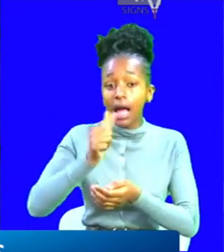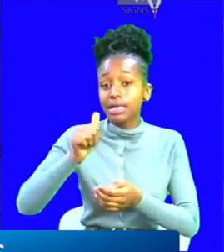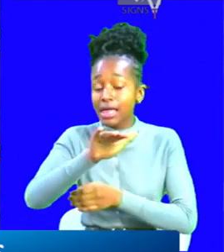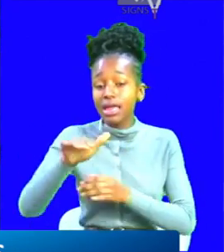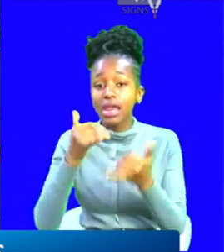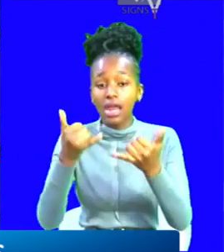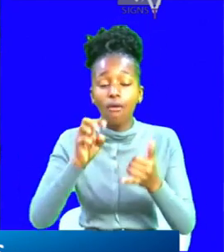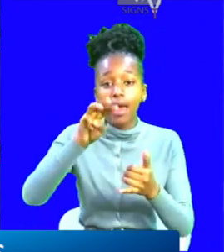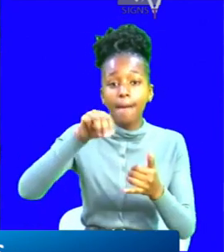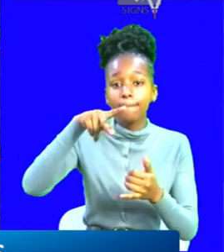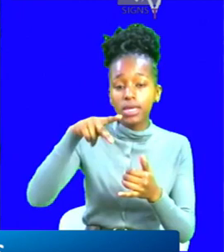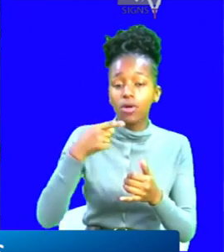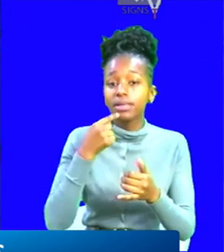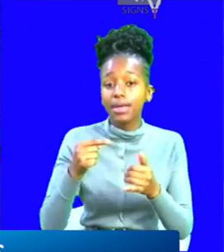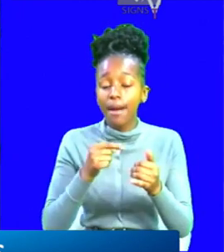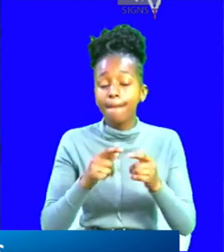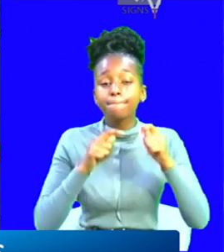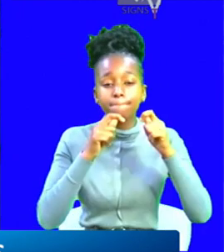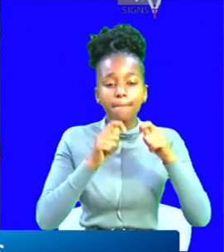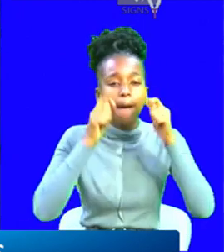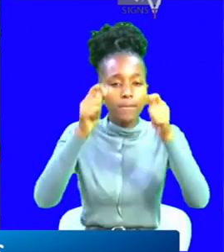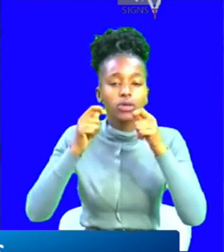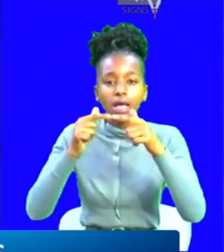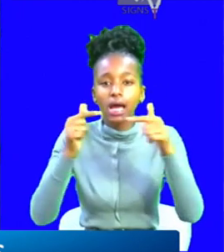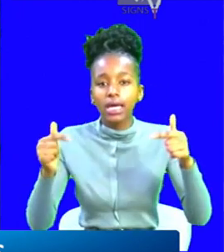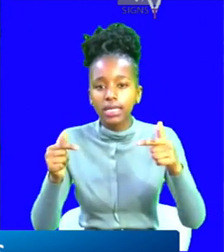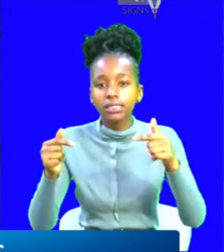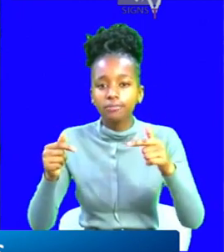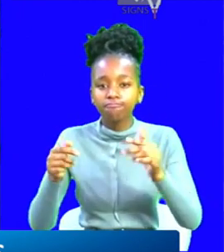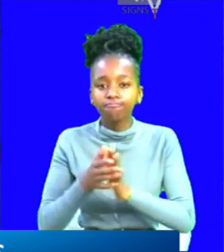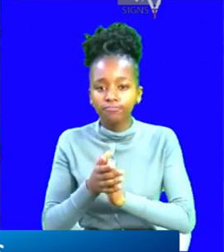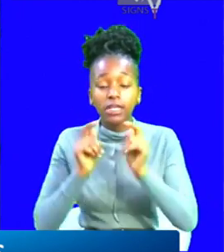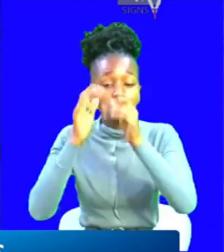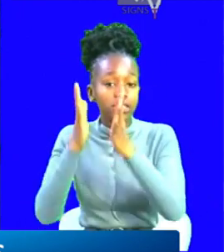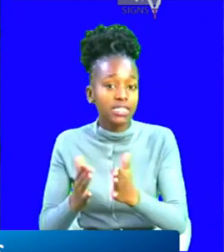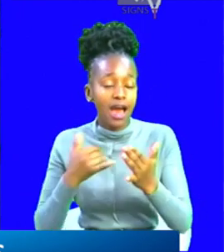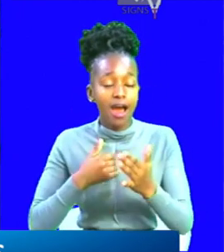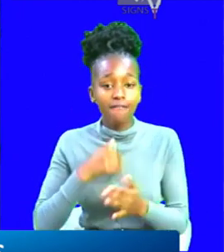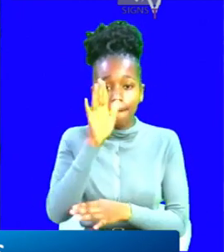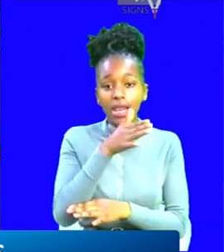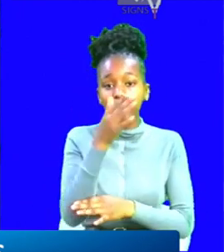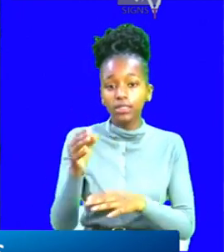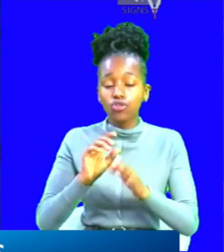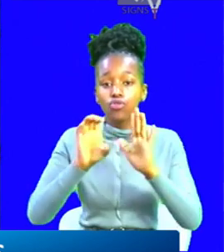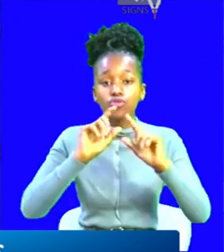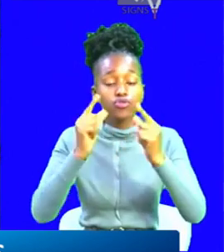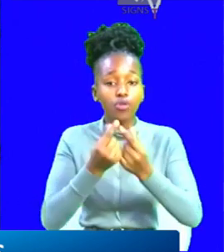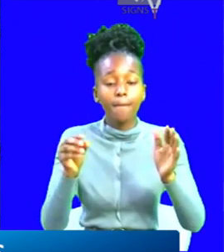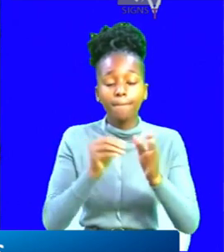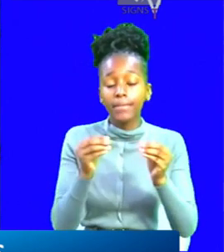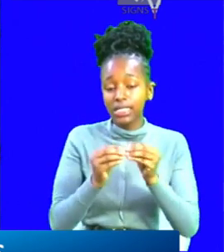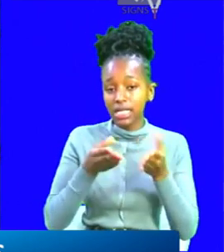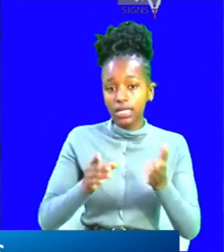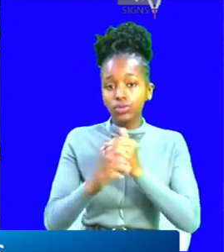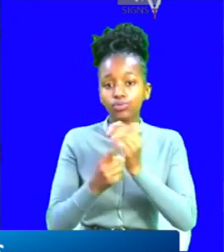party staged protests against the demos as instructed by a parliamentary group meeting at State House earlier this week.